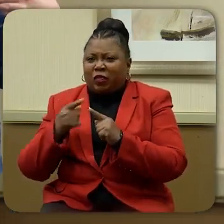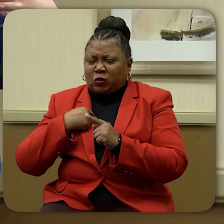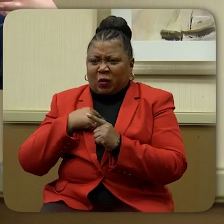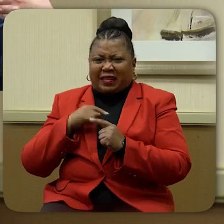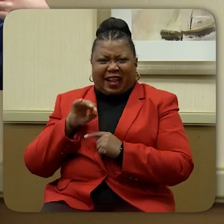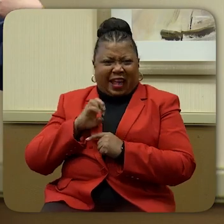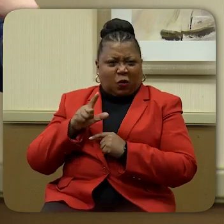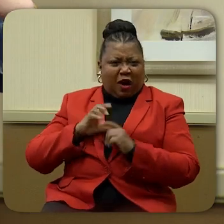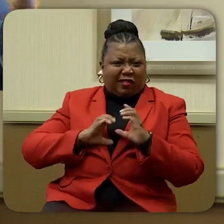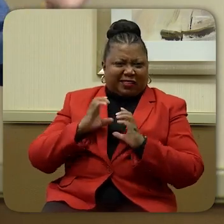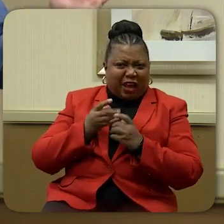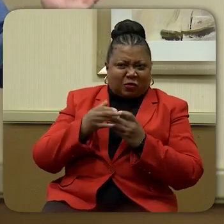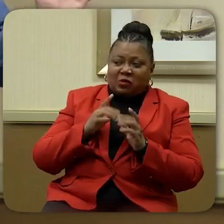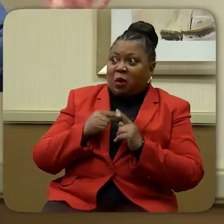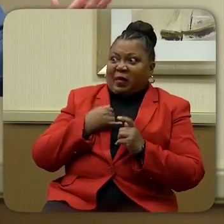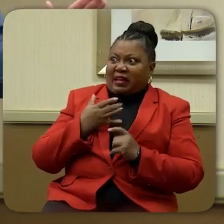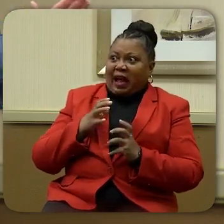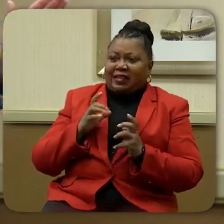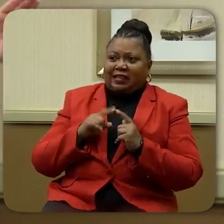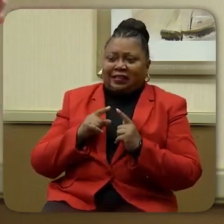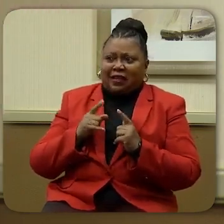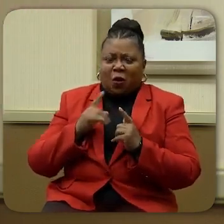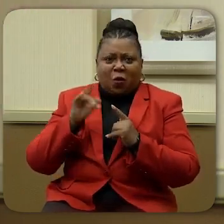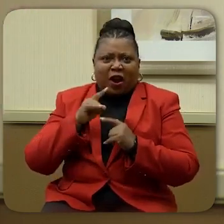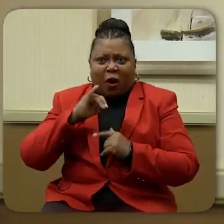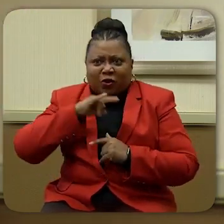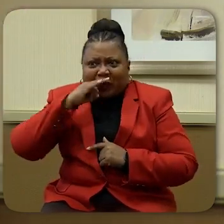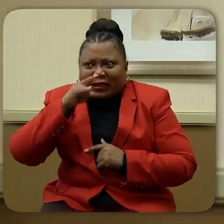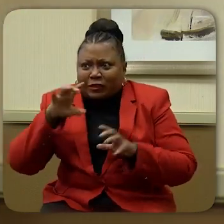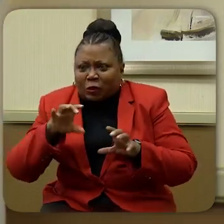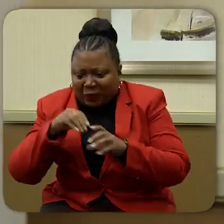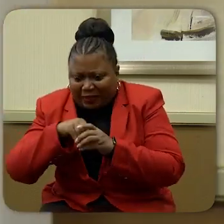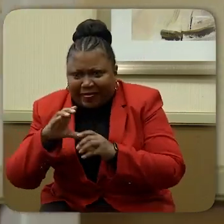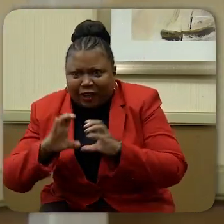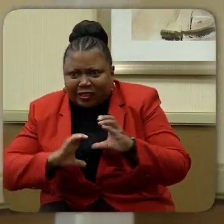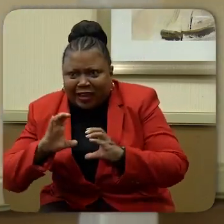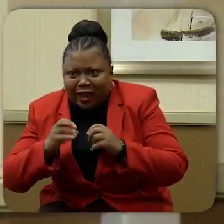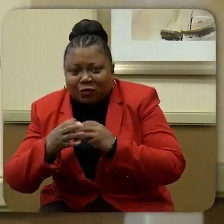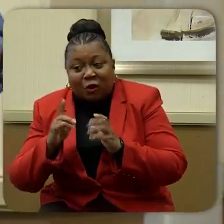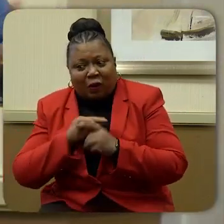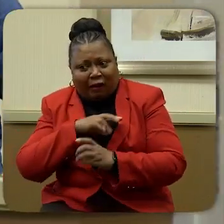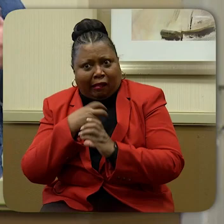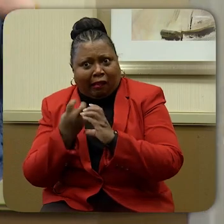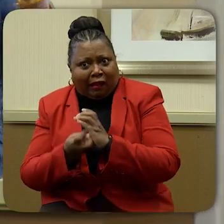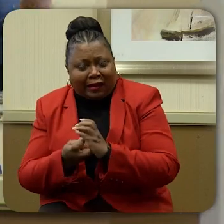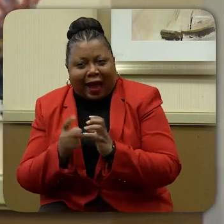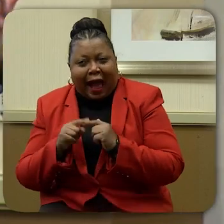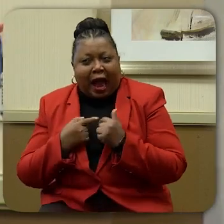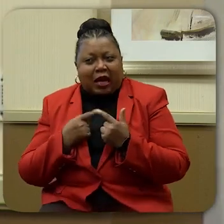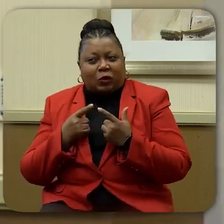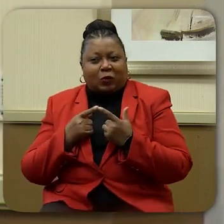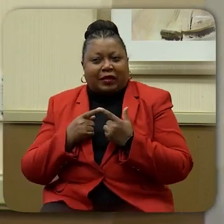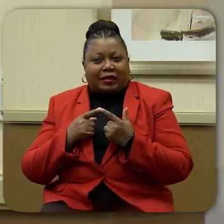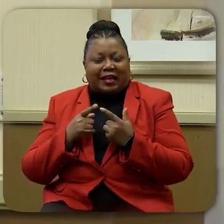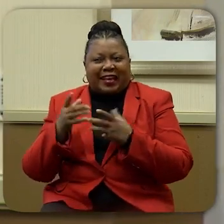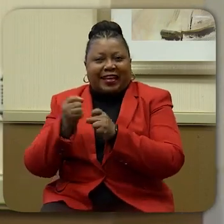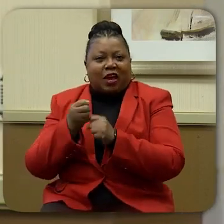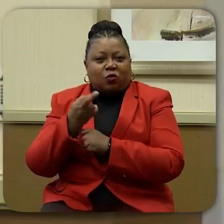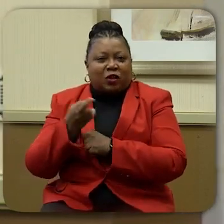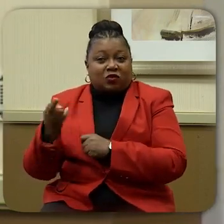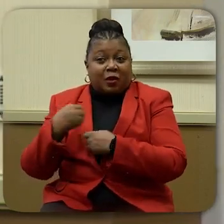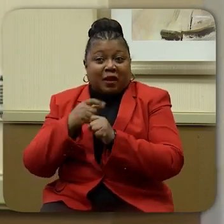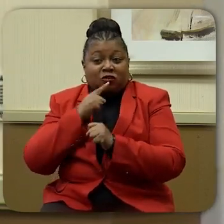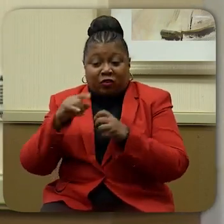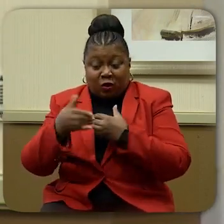like AOL chat rooms were like, oh my gosh, what are our kids getting into? And so how do we vet those resources to make sure